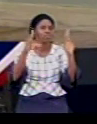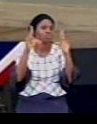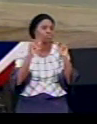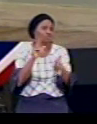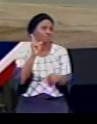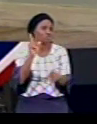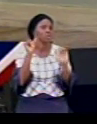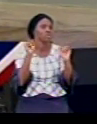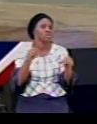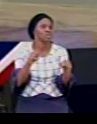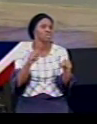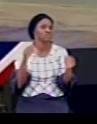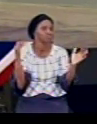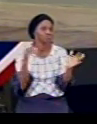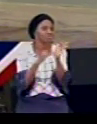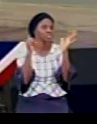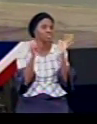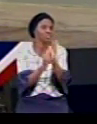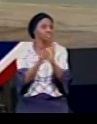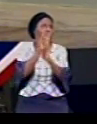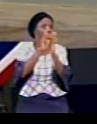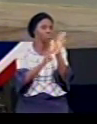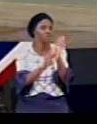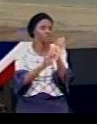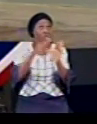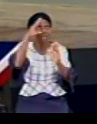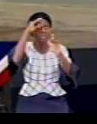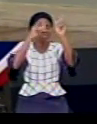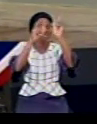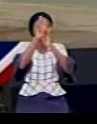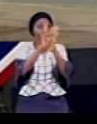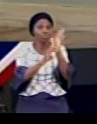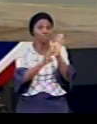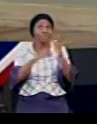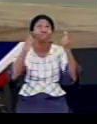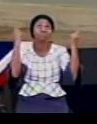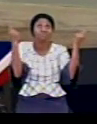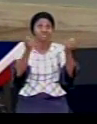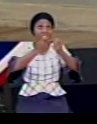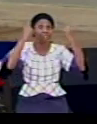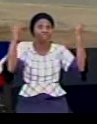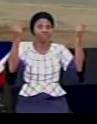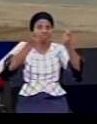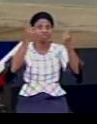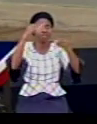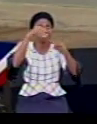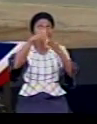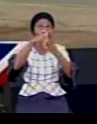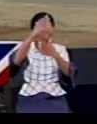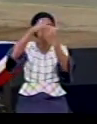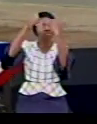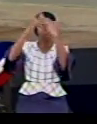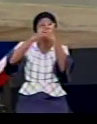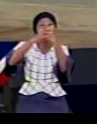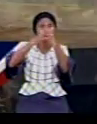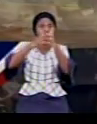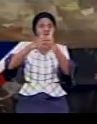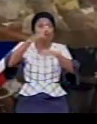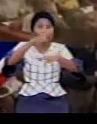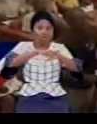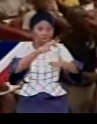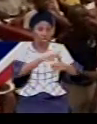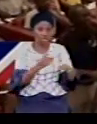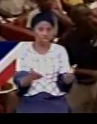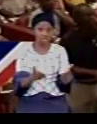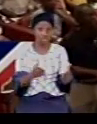contradict that will, and his will is triumphant in heaven, here on earth, his will will be